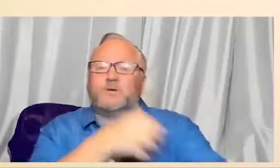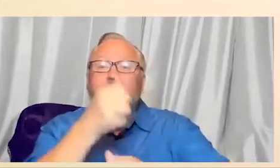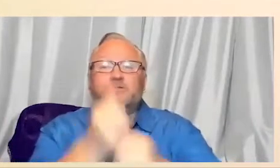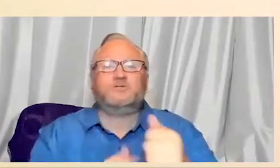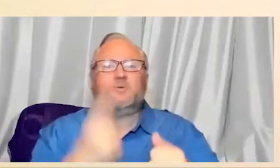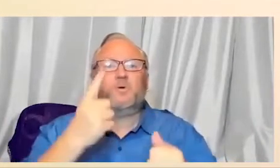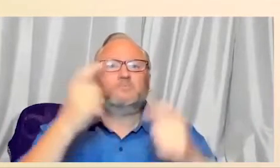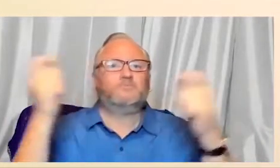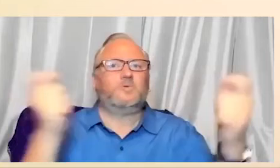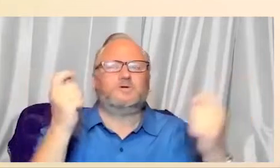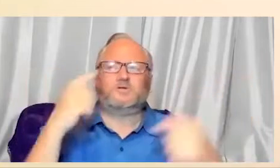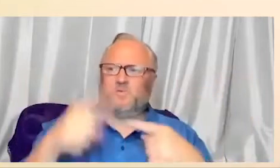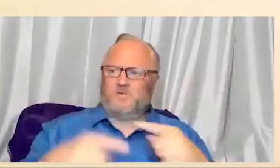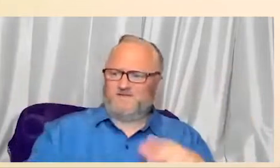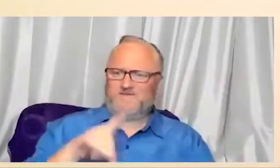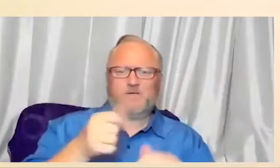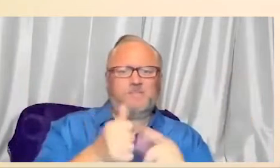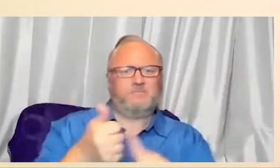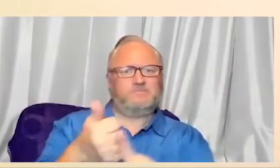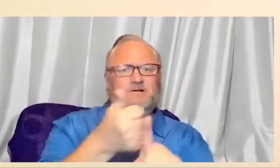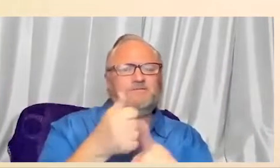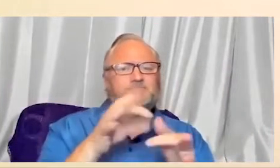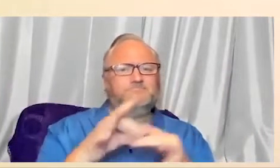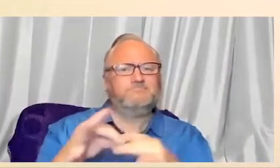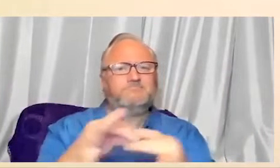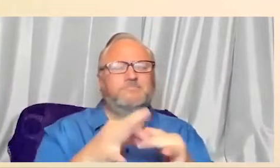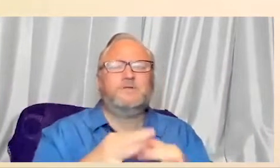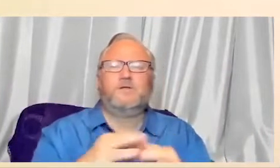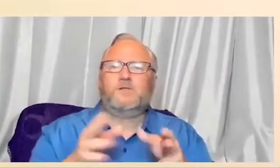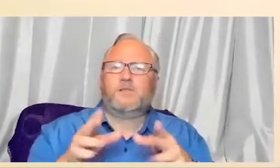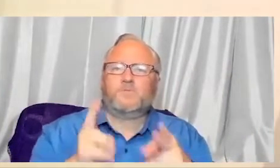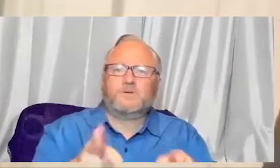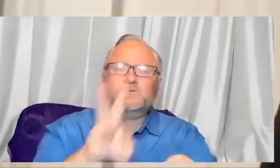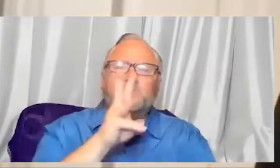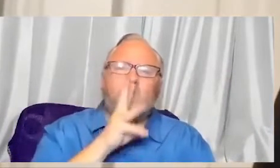together. The rushing of the waters were like the words of a prayer.